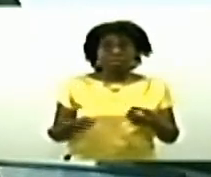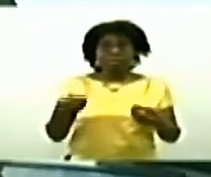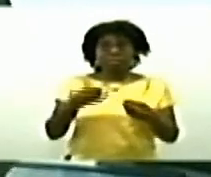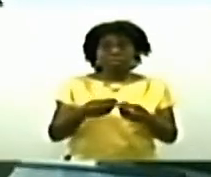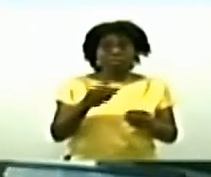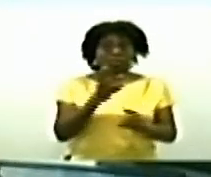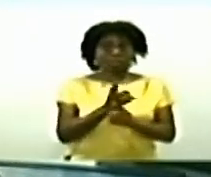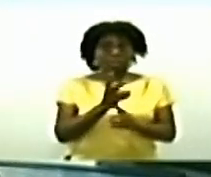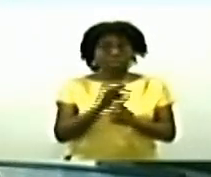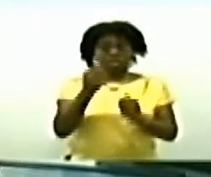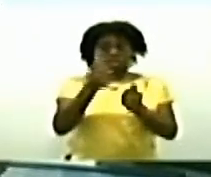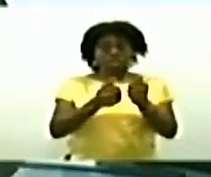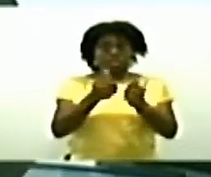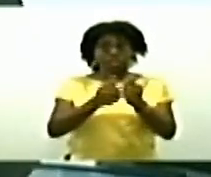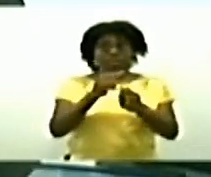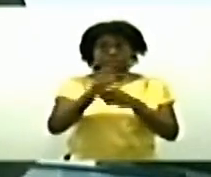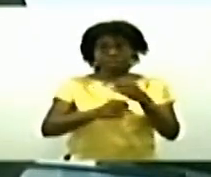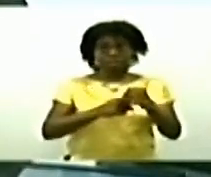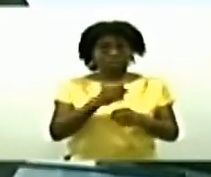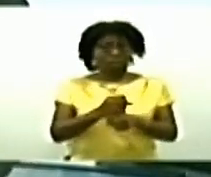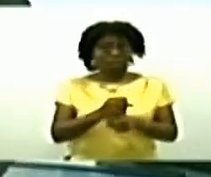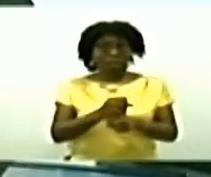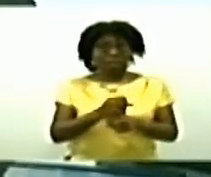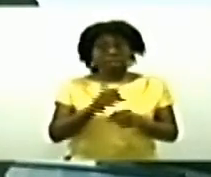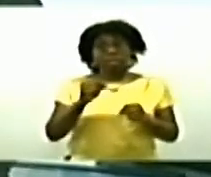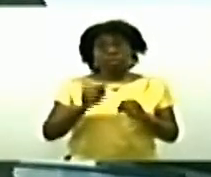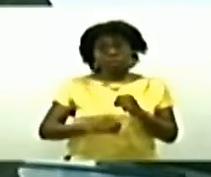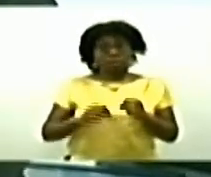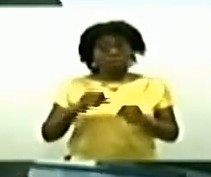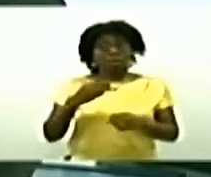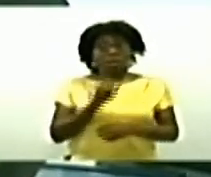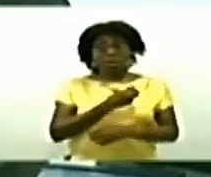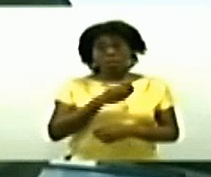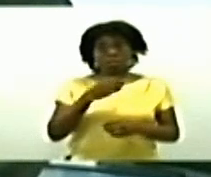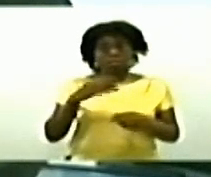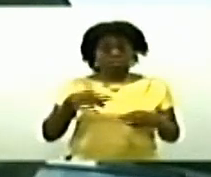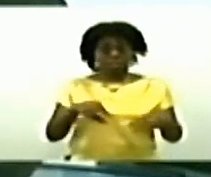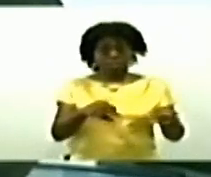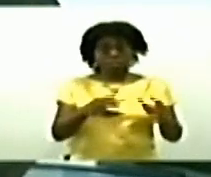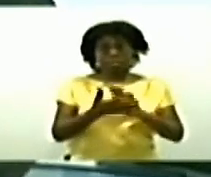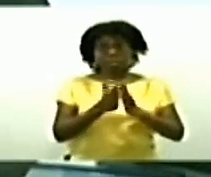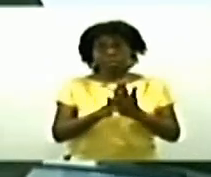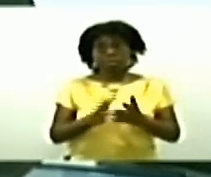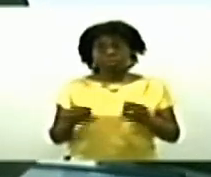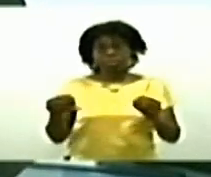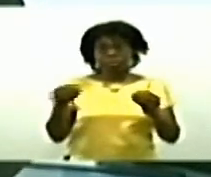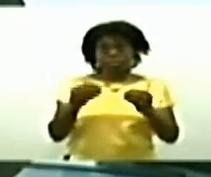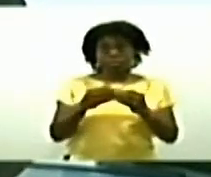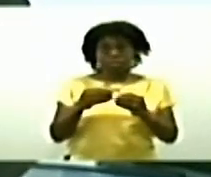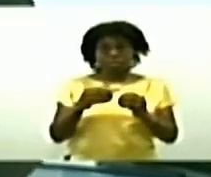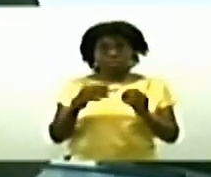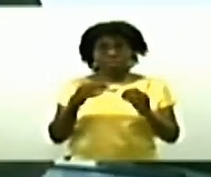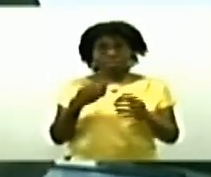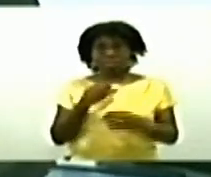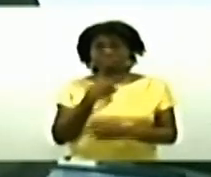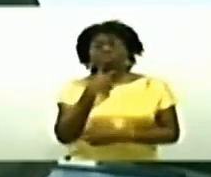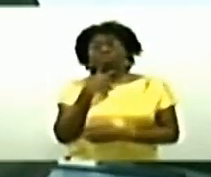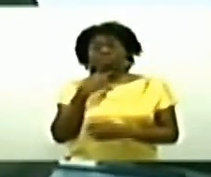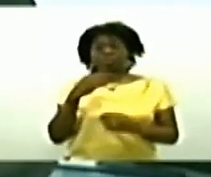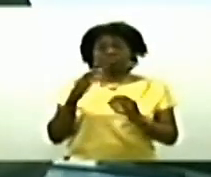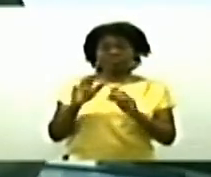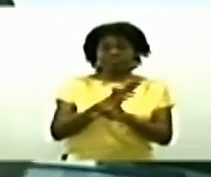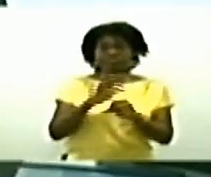basis. As such, Mr. President, our roads are becoming more congested daily, and this has